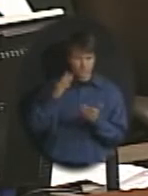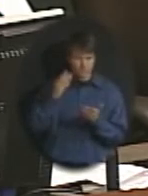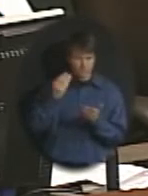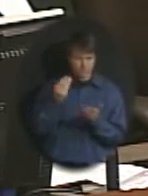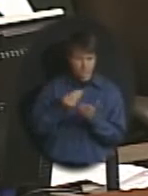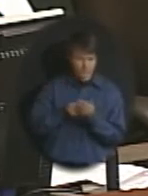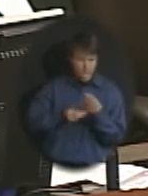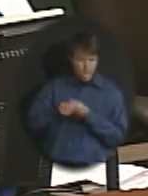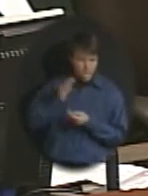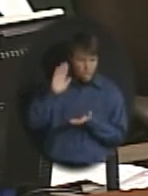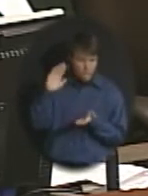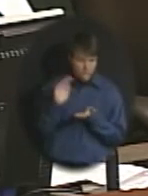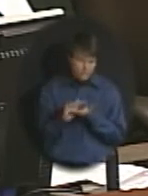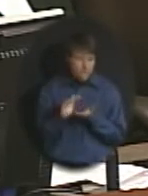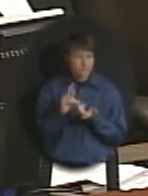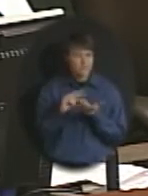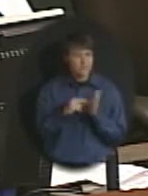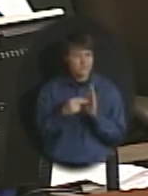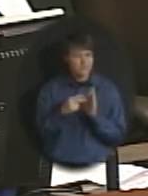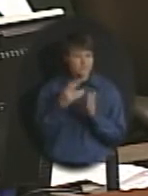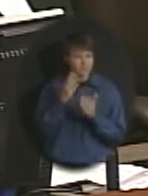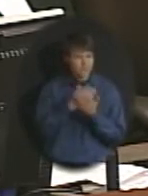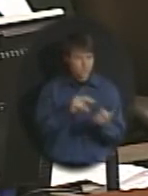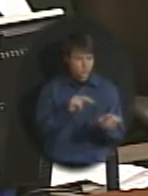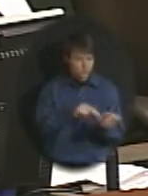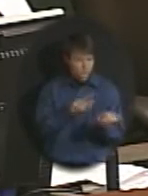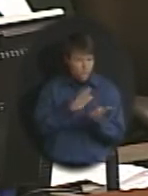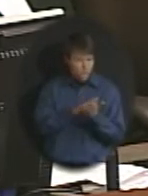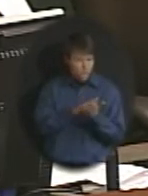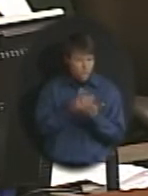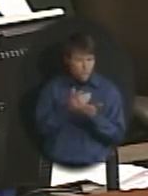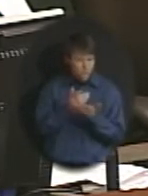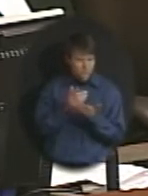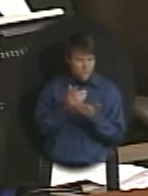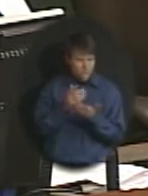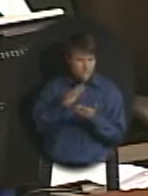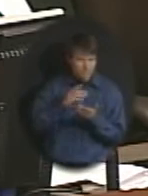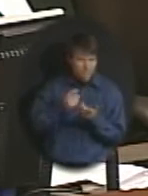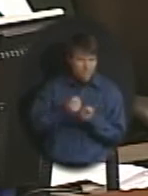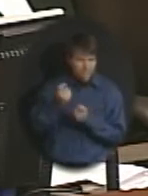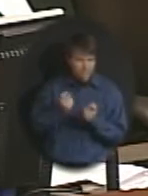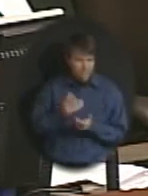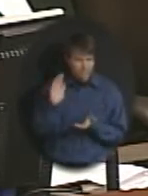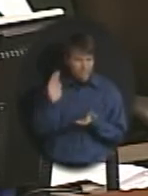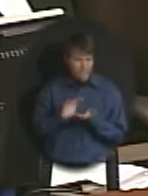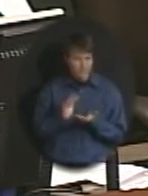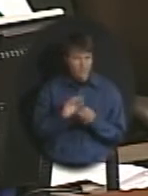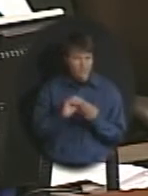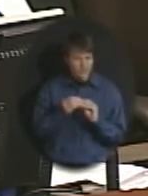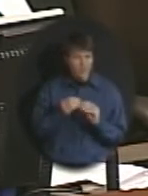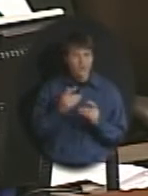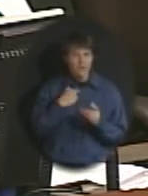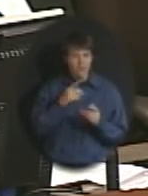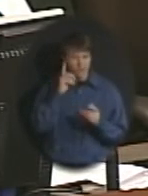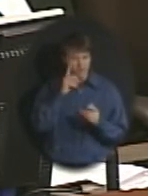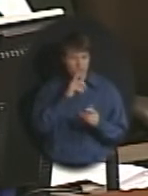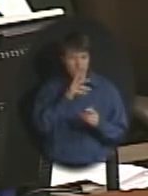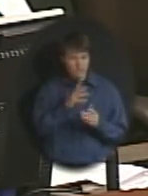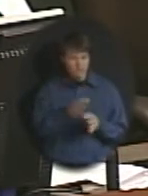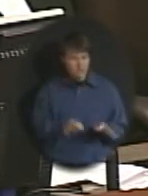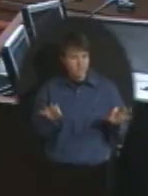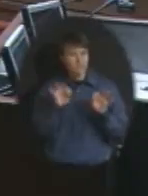reductions, reducing our nurses in our schools, and this would be a good time for us to remind our public about how valuable of a resource they are to our